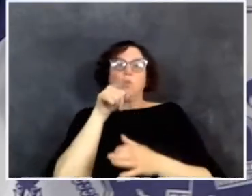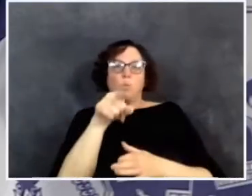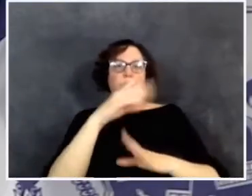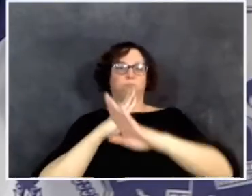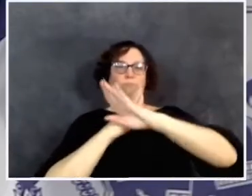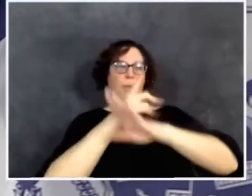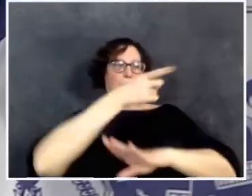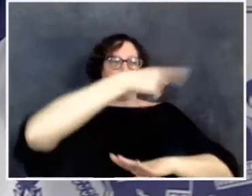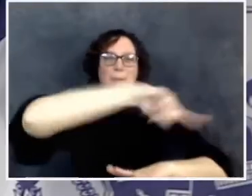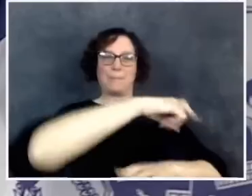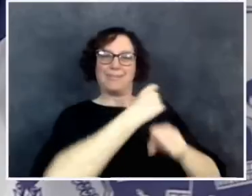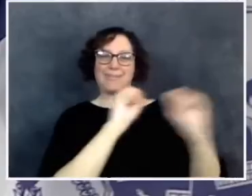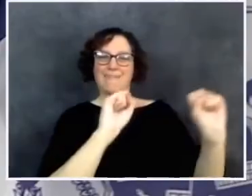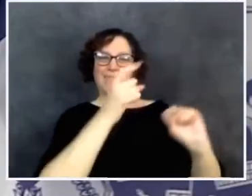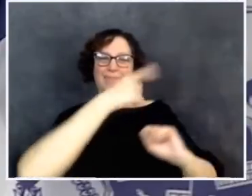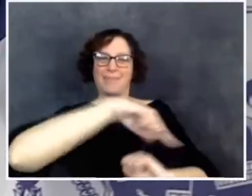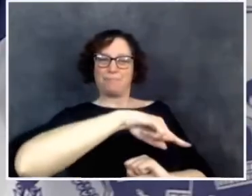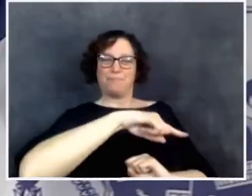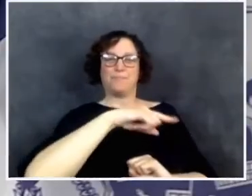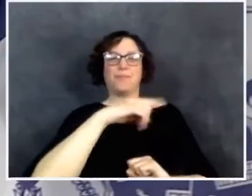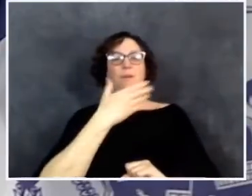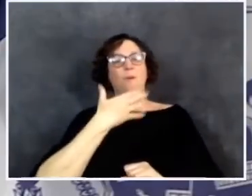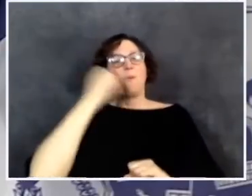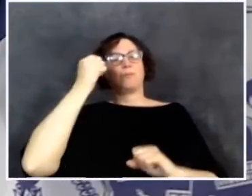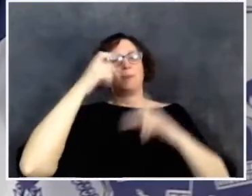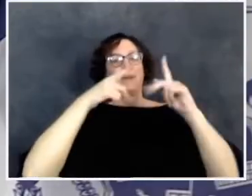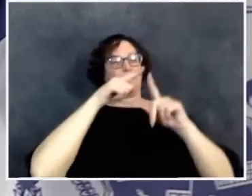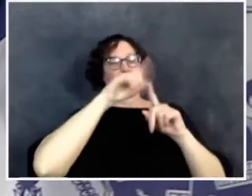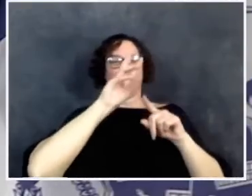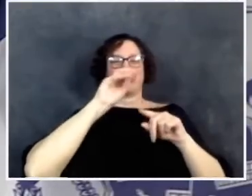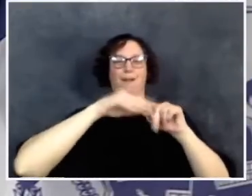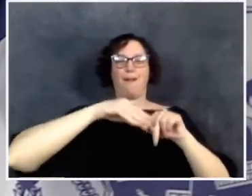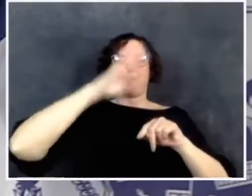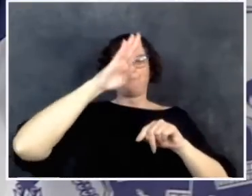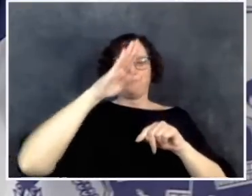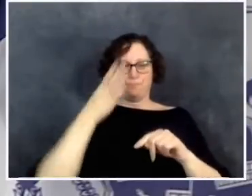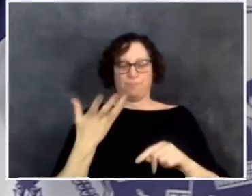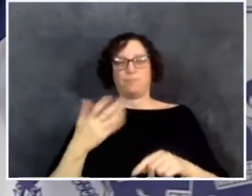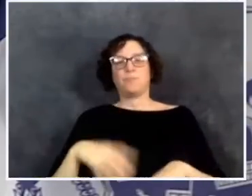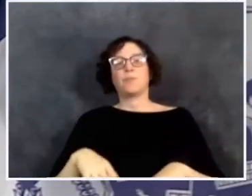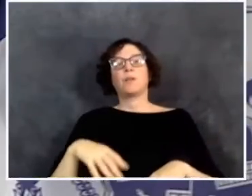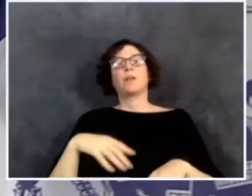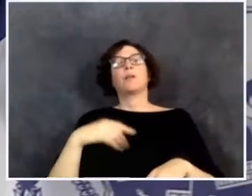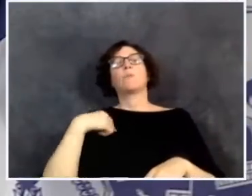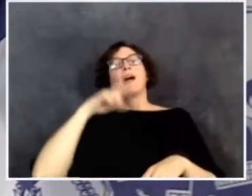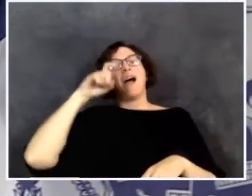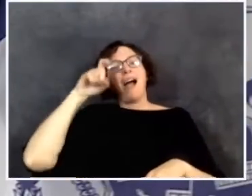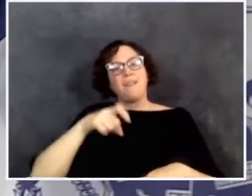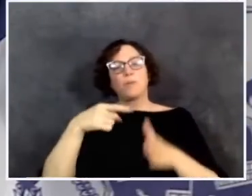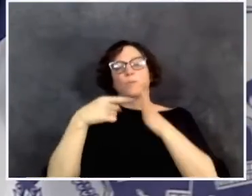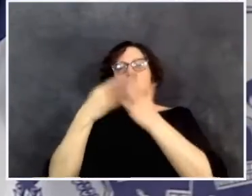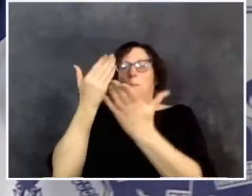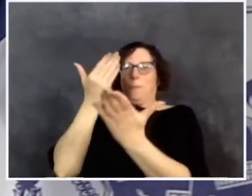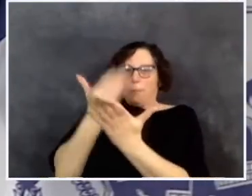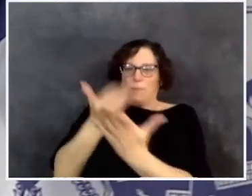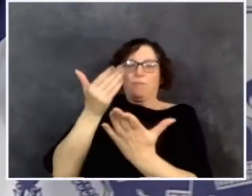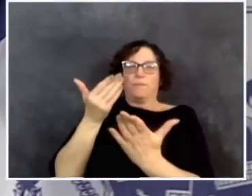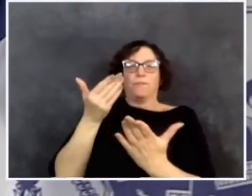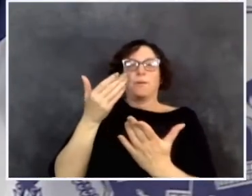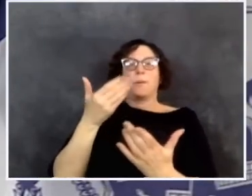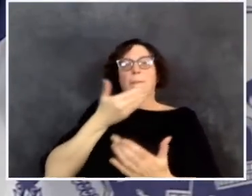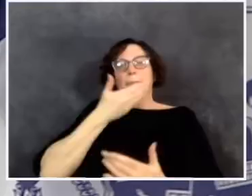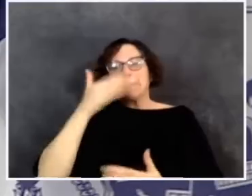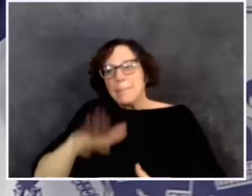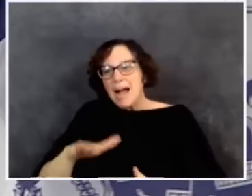enforcement agencies to follow through and show people there are real consequences, because that's how we'll save lives. With that, everyone,